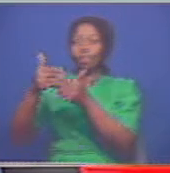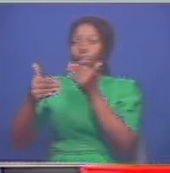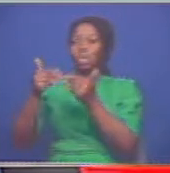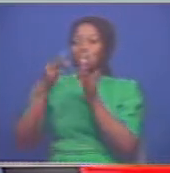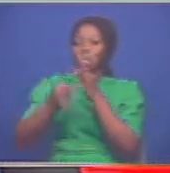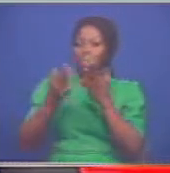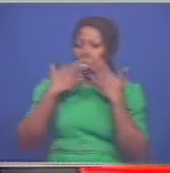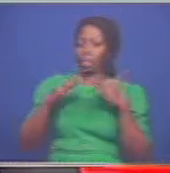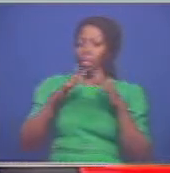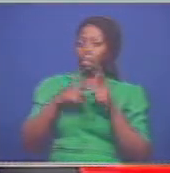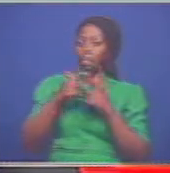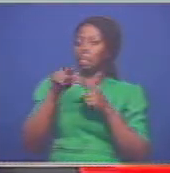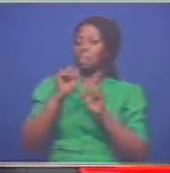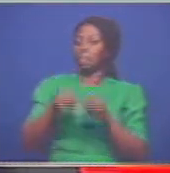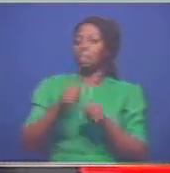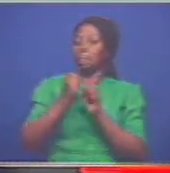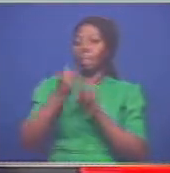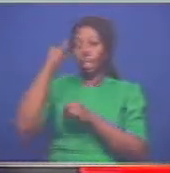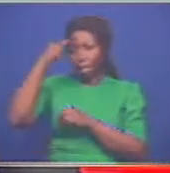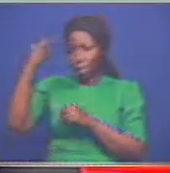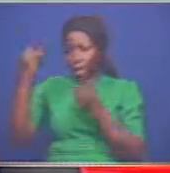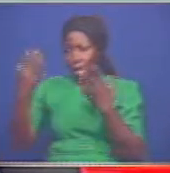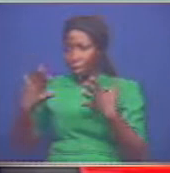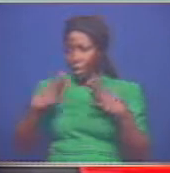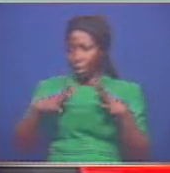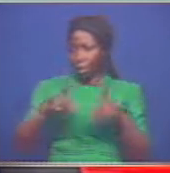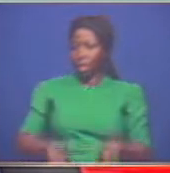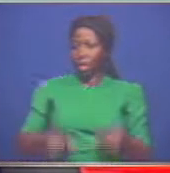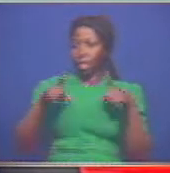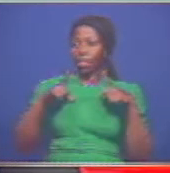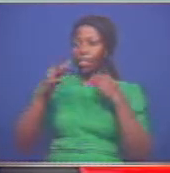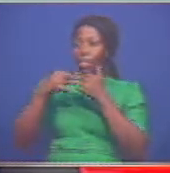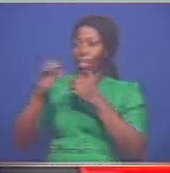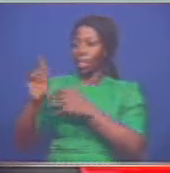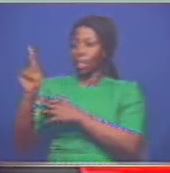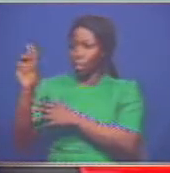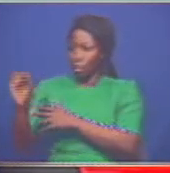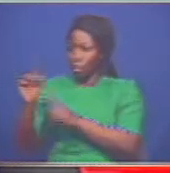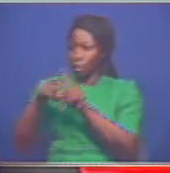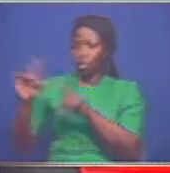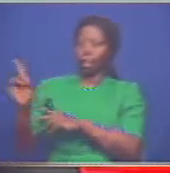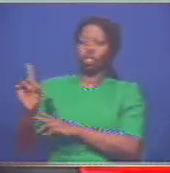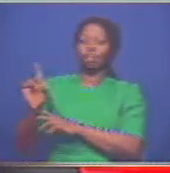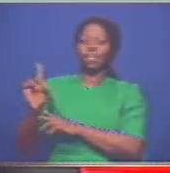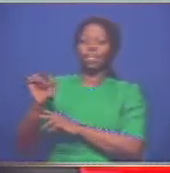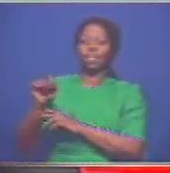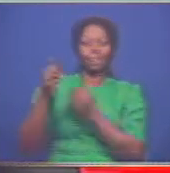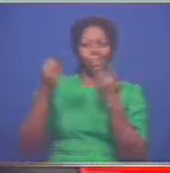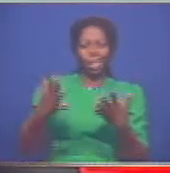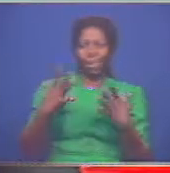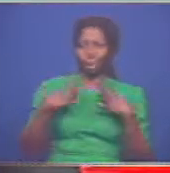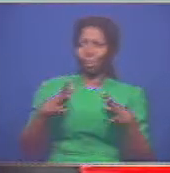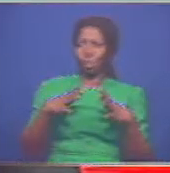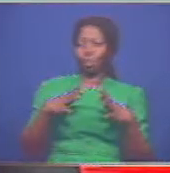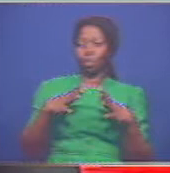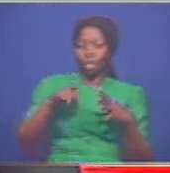would work. Imagine how many people would live 80 kilometers radius from Nairobi. Mm. Those are so many people. And